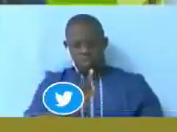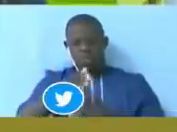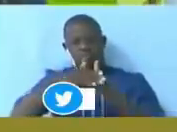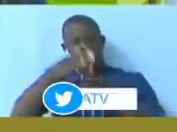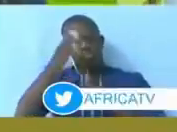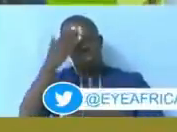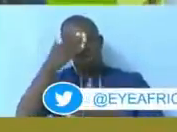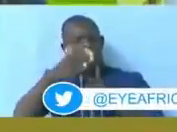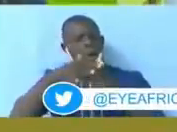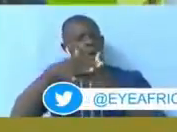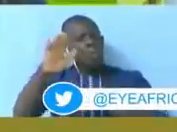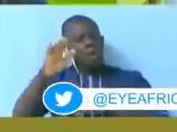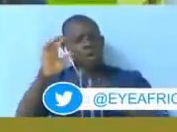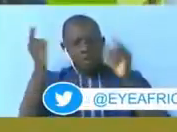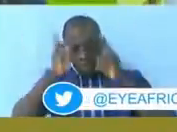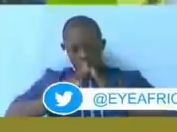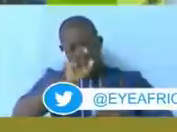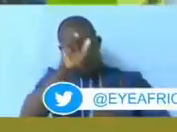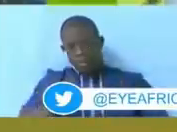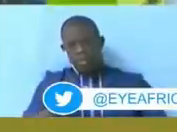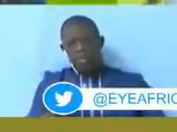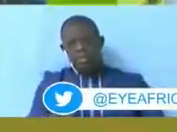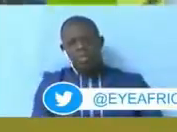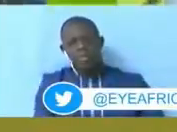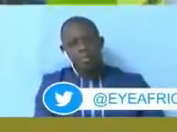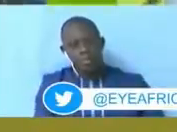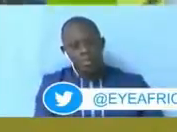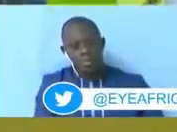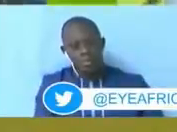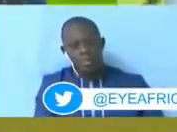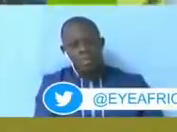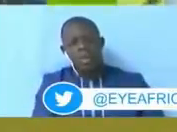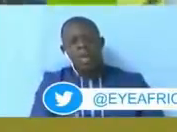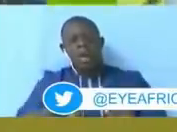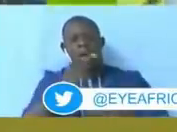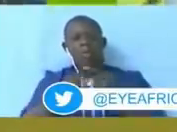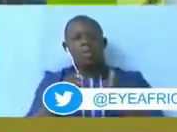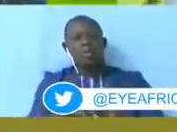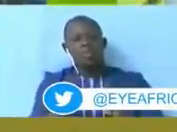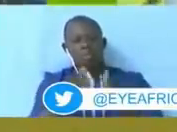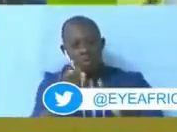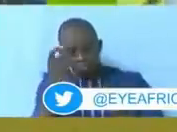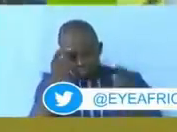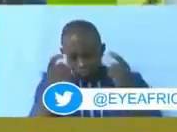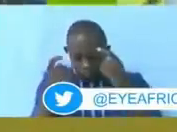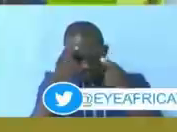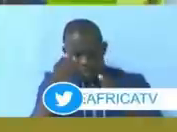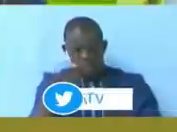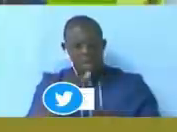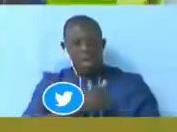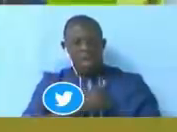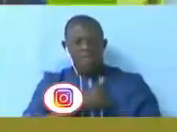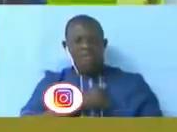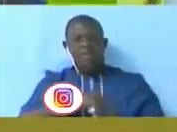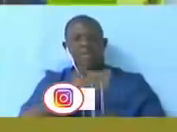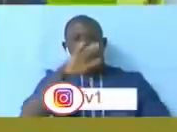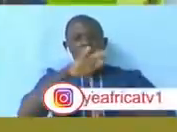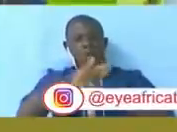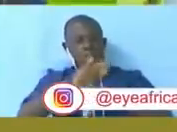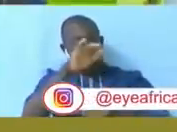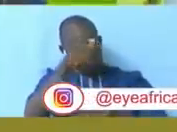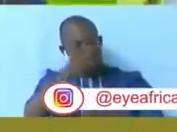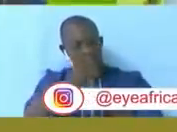than the lawyers. In terms of the trauma which is meted out on victims.